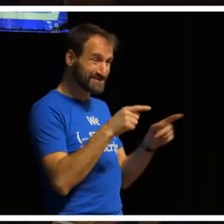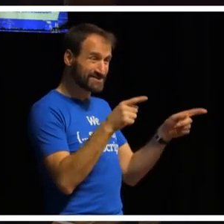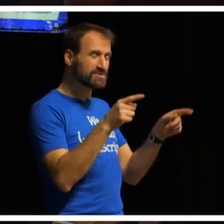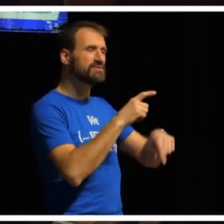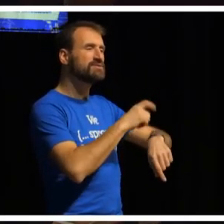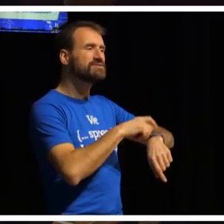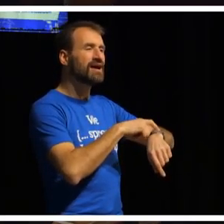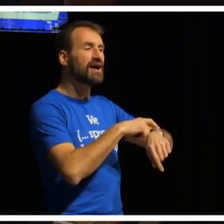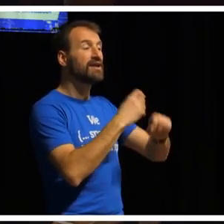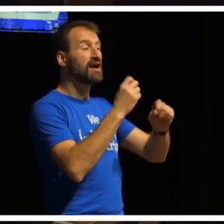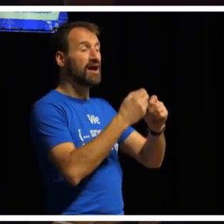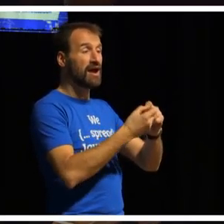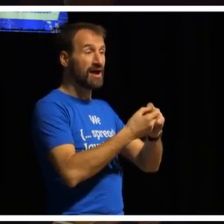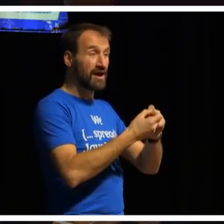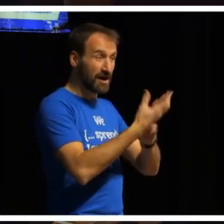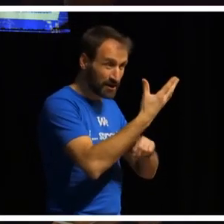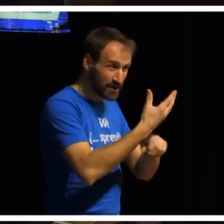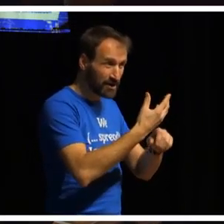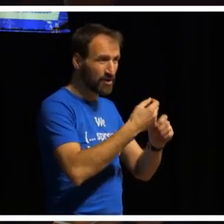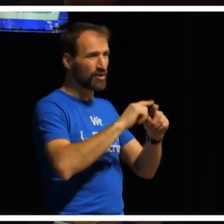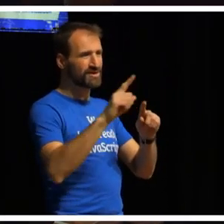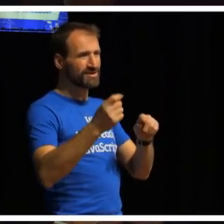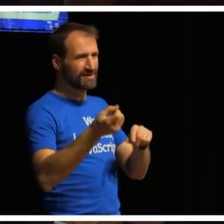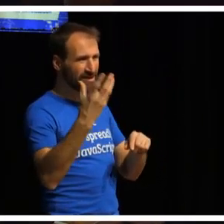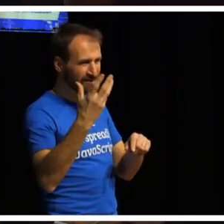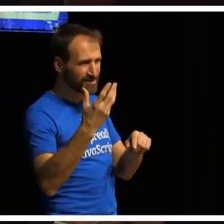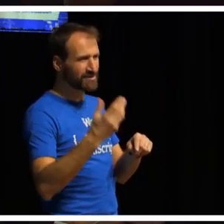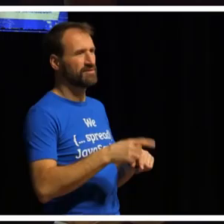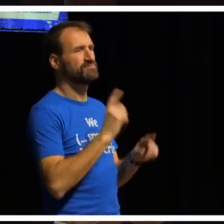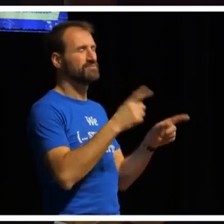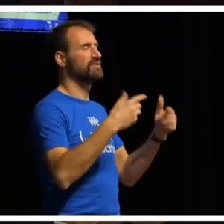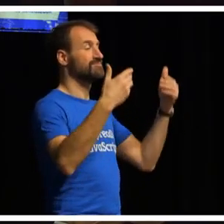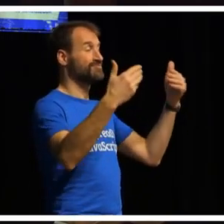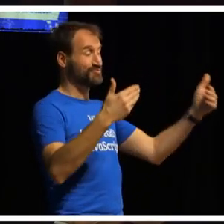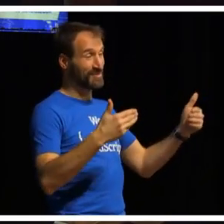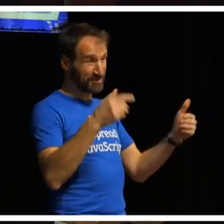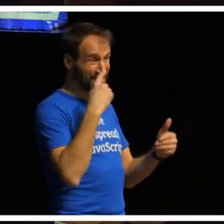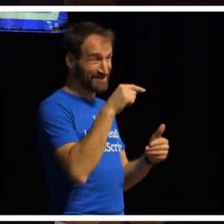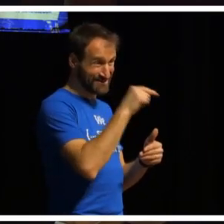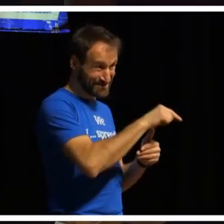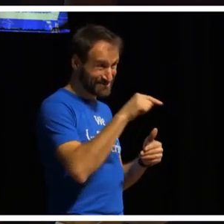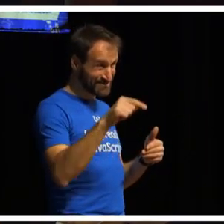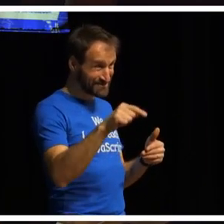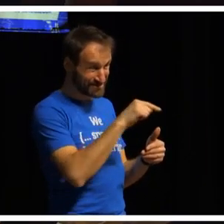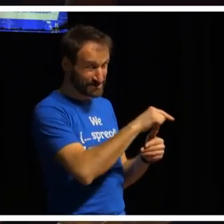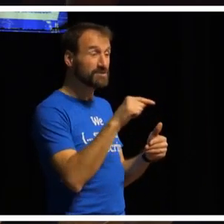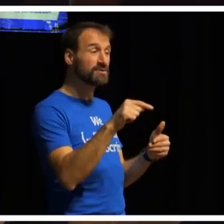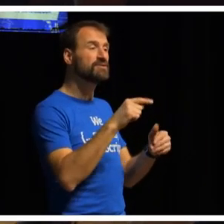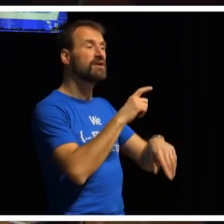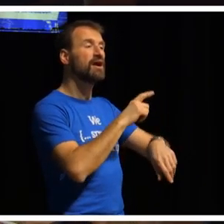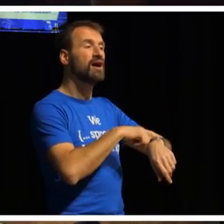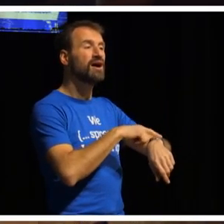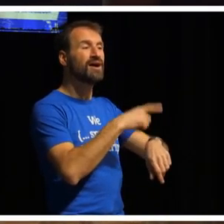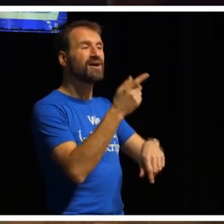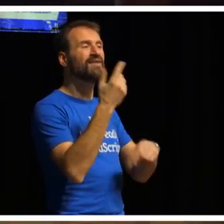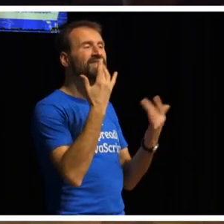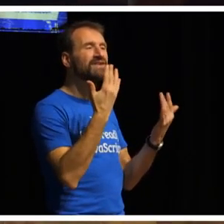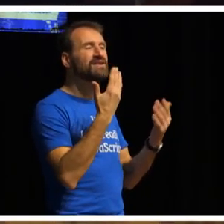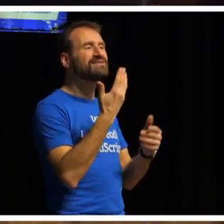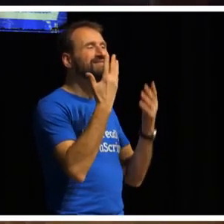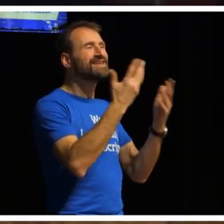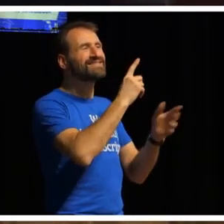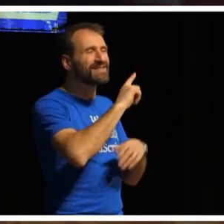working, it'll be using maybe 2 times as much power. This thing is, you know, it's like possibly 10,000 times